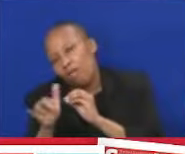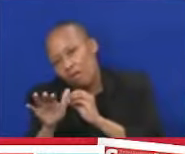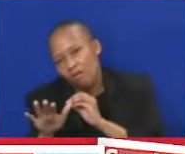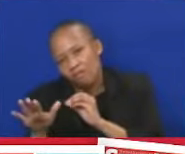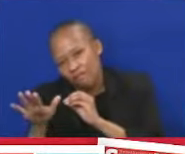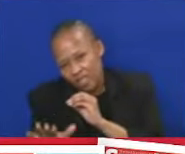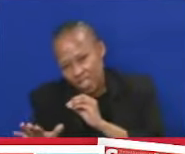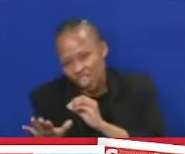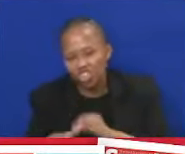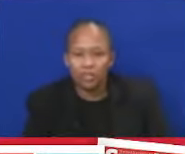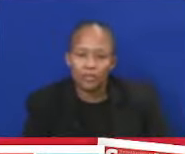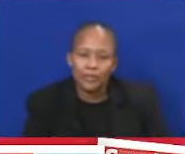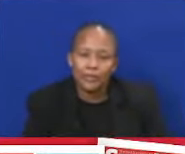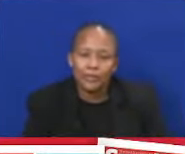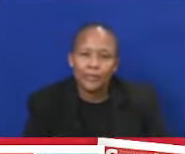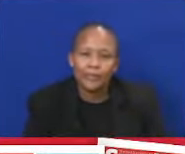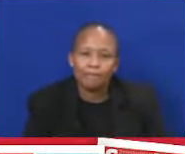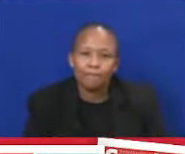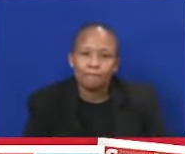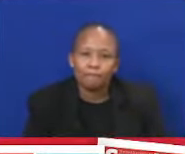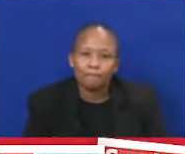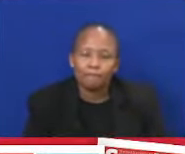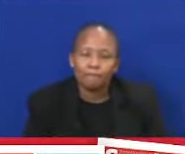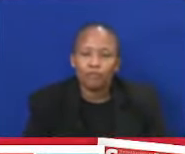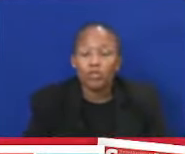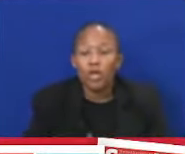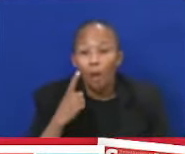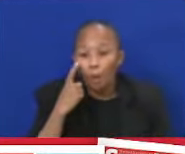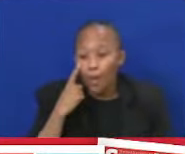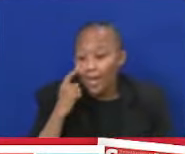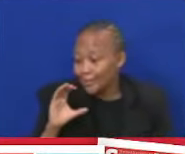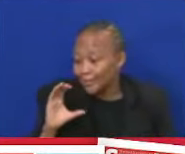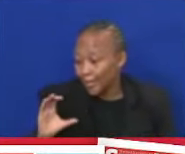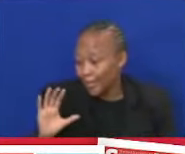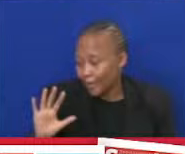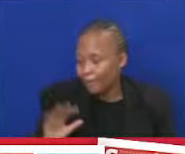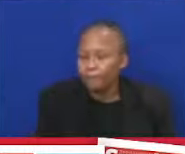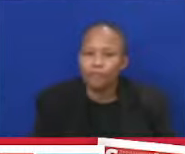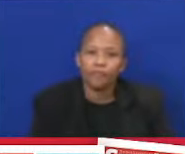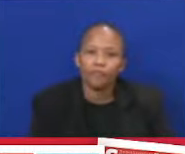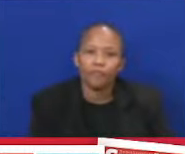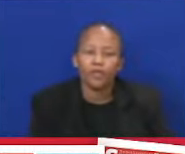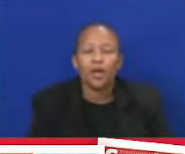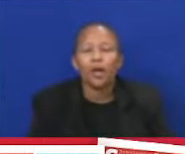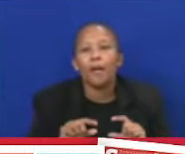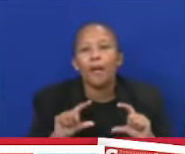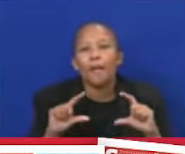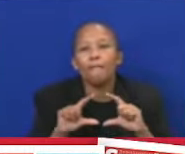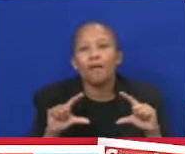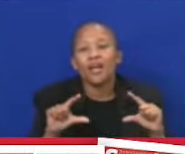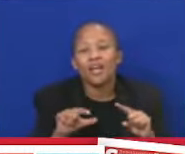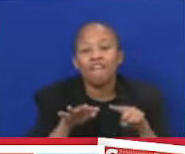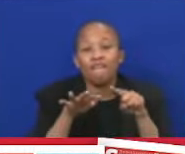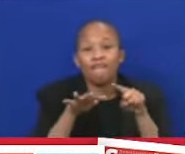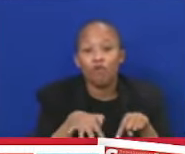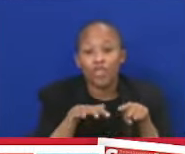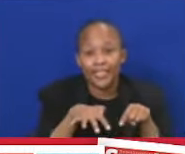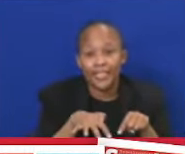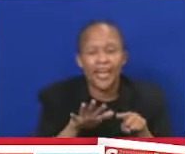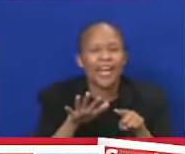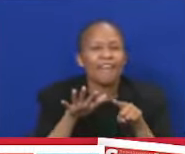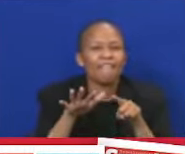Thank you, Chairperson. Witness C, with reference to paragraph 14 and 15,